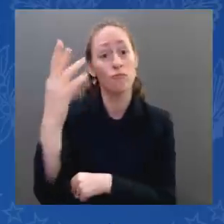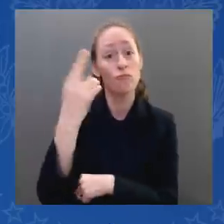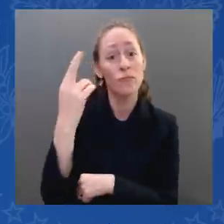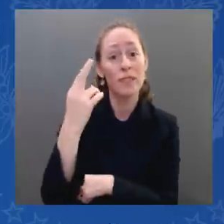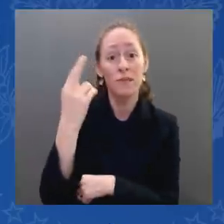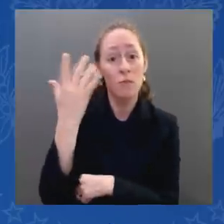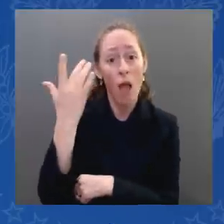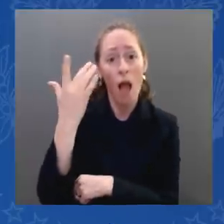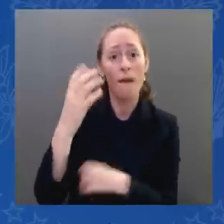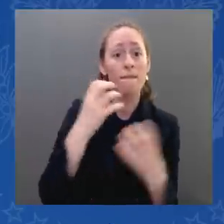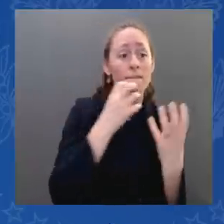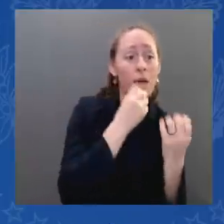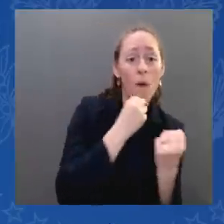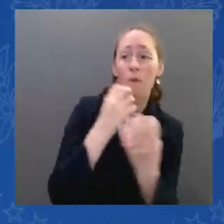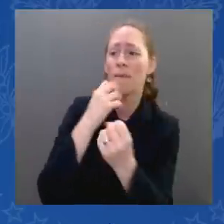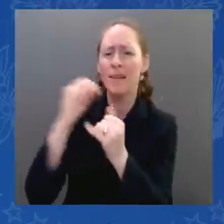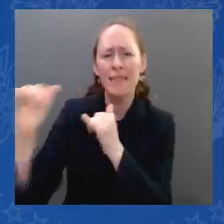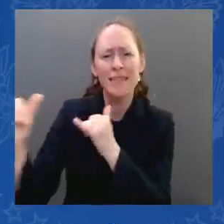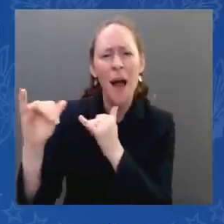Thank you.